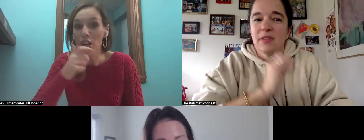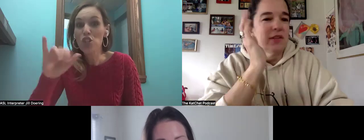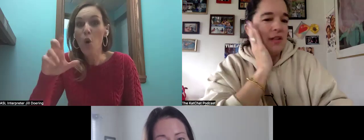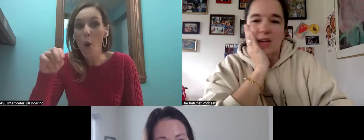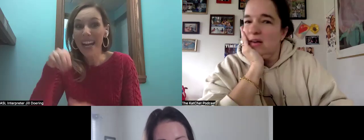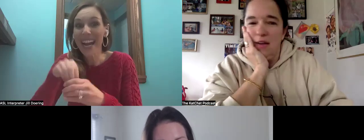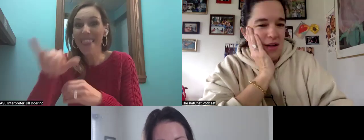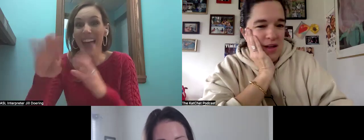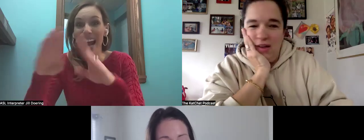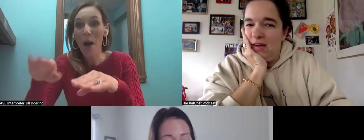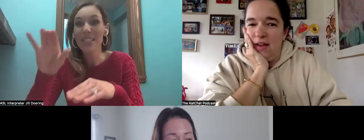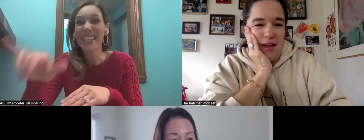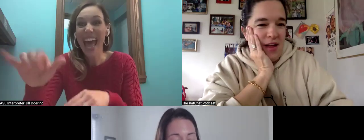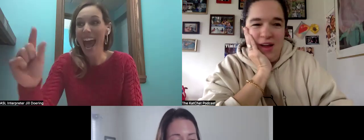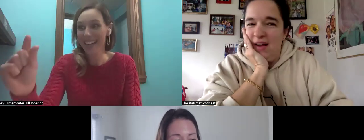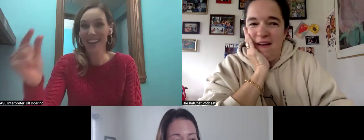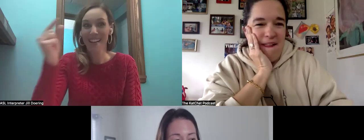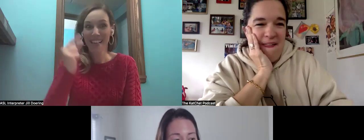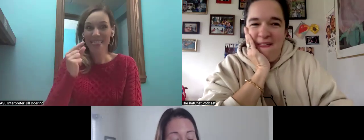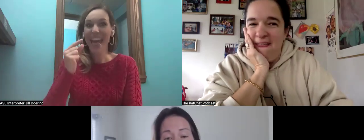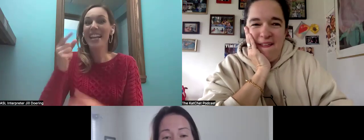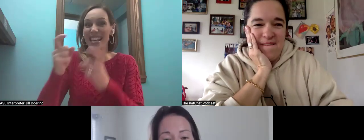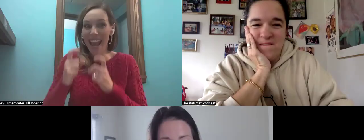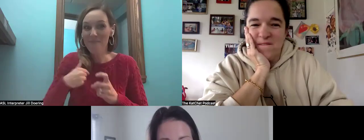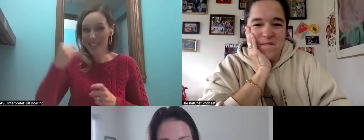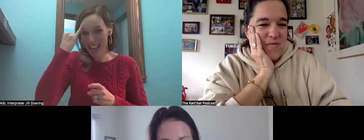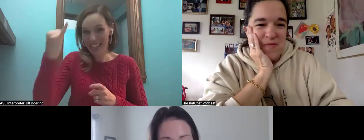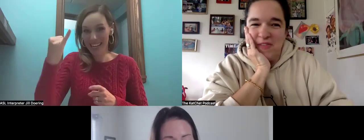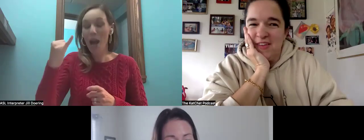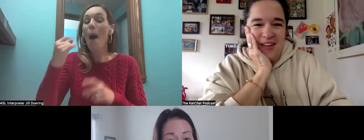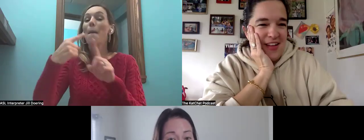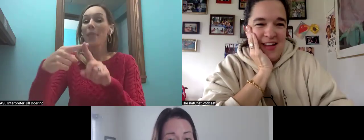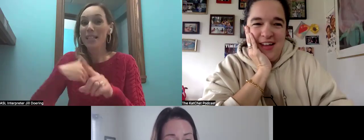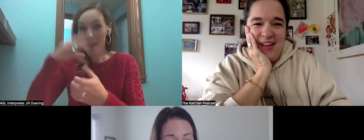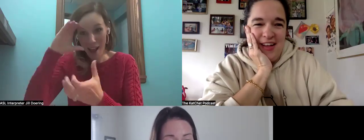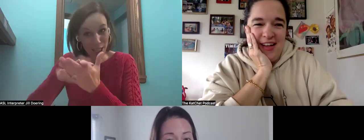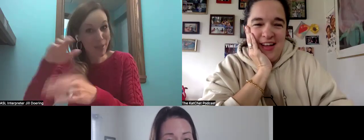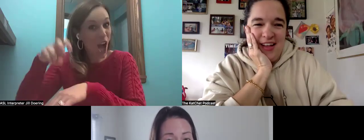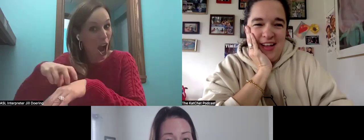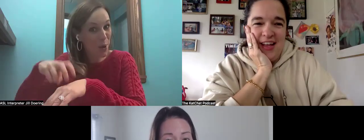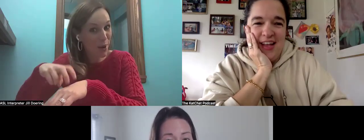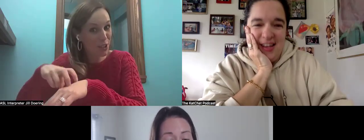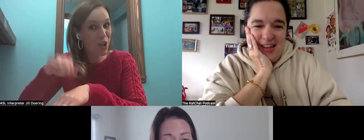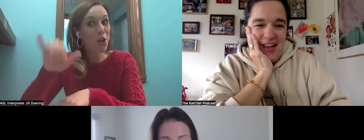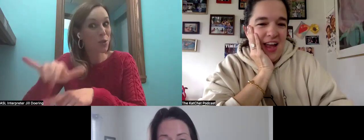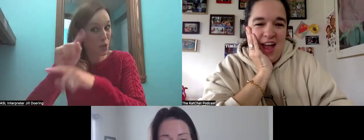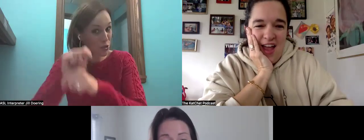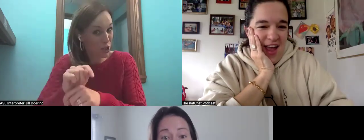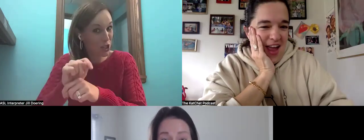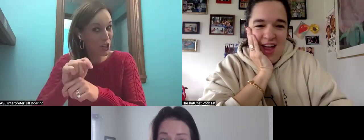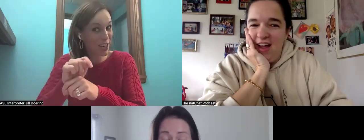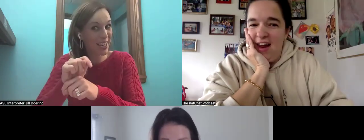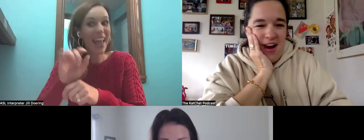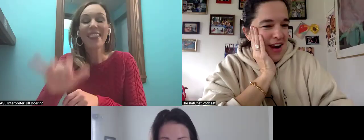Christmas coin came from. And he's also Irish. So that tradition that you're reading in that book is an old